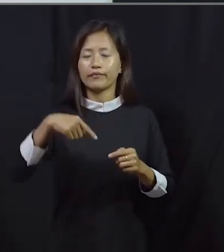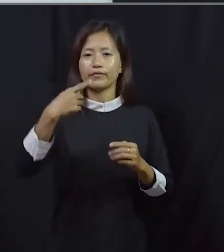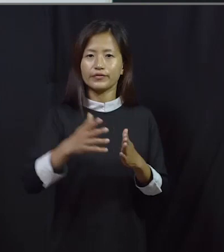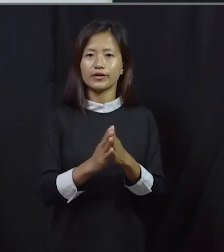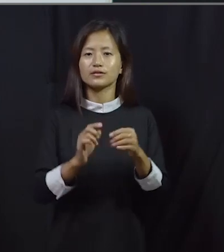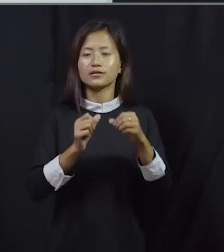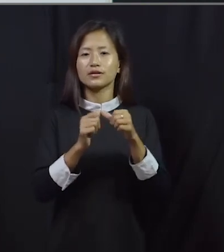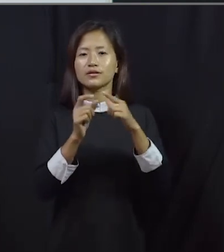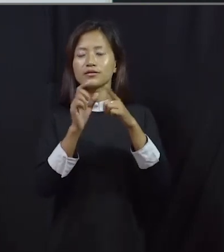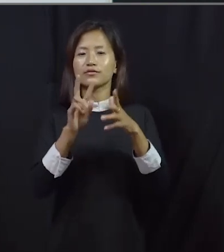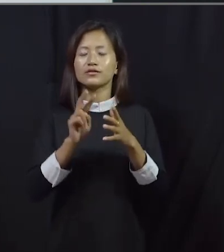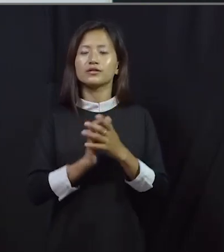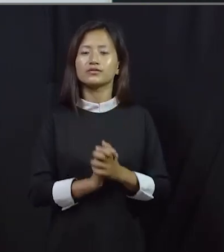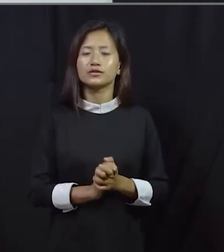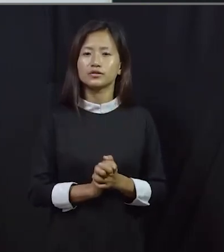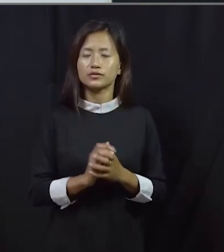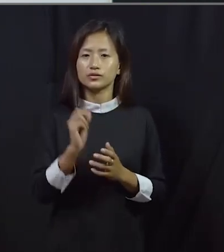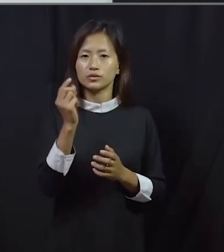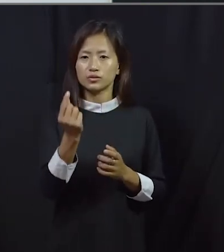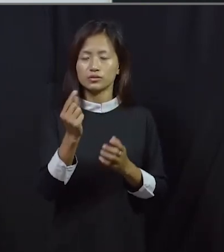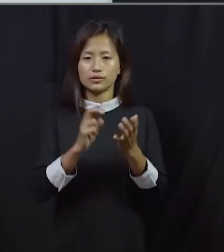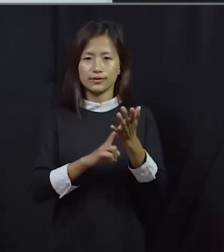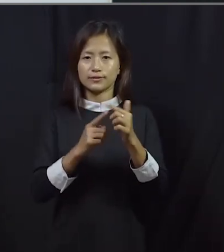system of units. So that is,